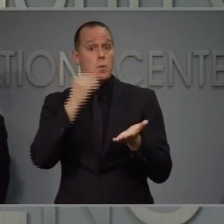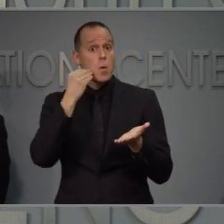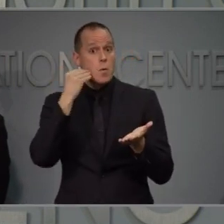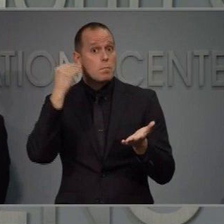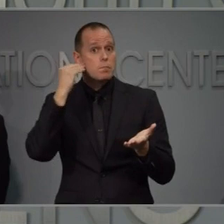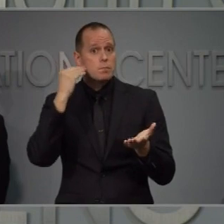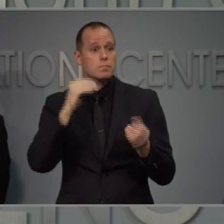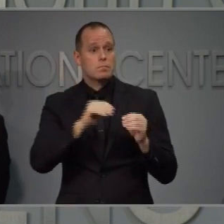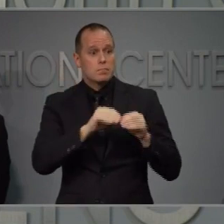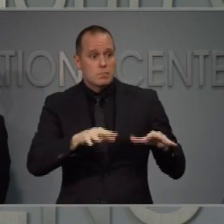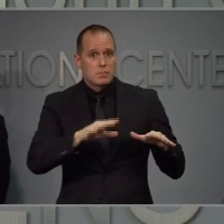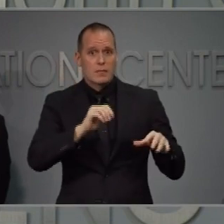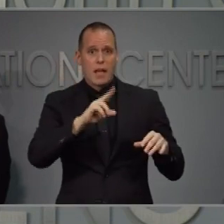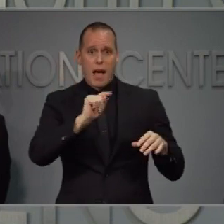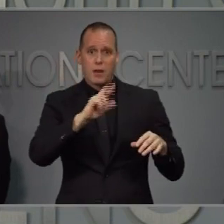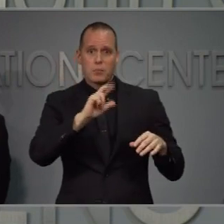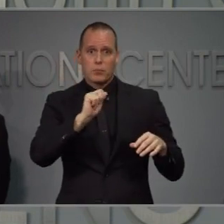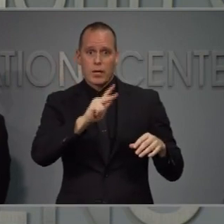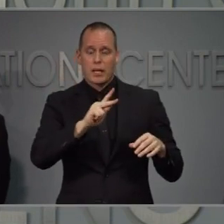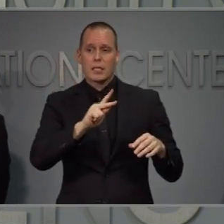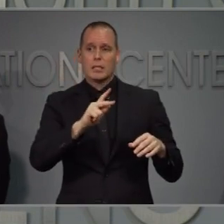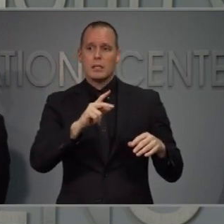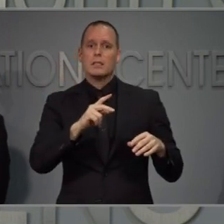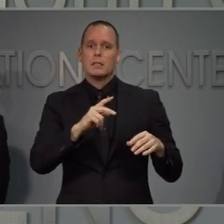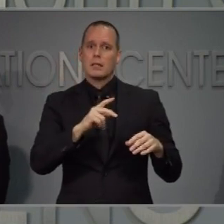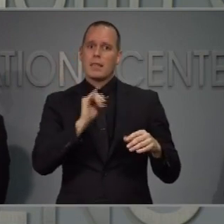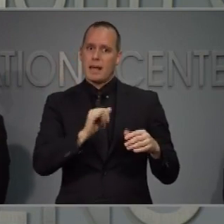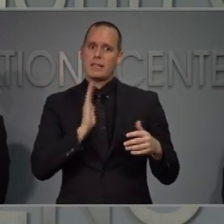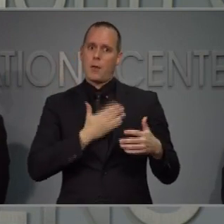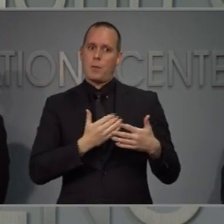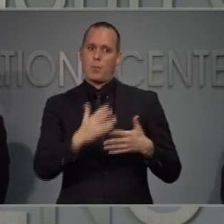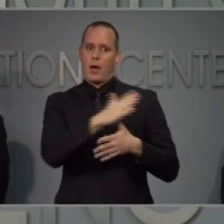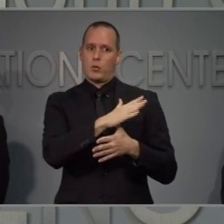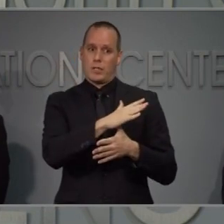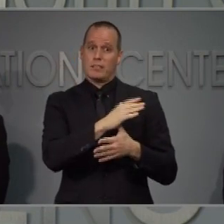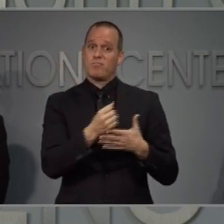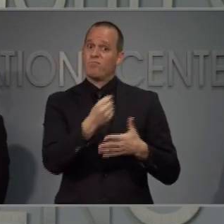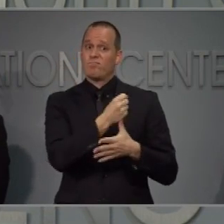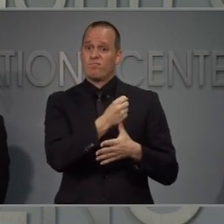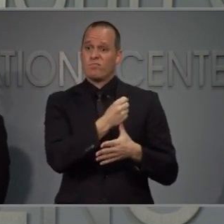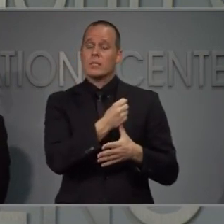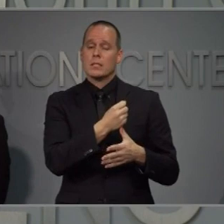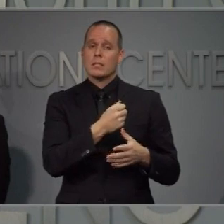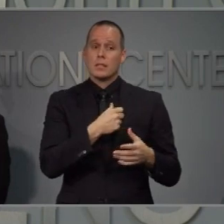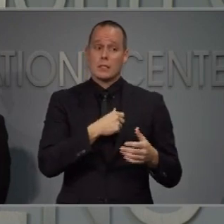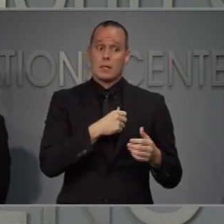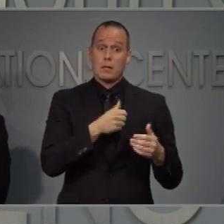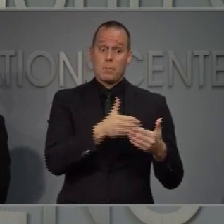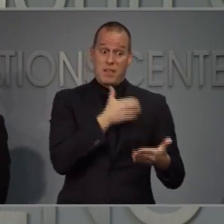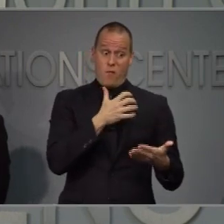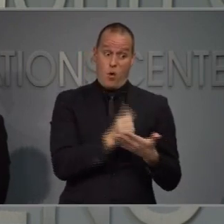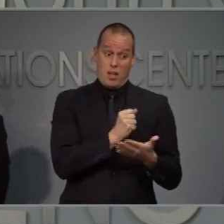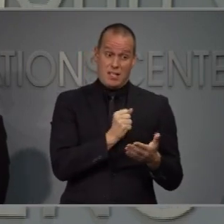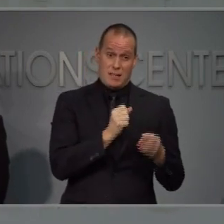priority, not only to try to prevent them, but to deal with them once they happen. But Dr. Cohen?